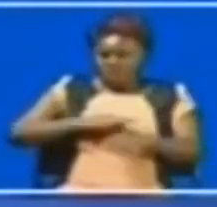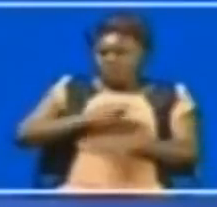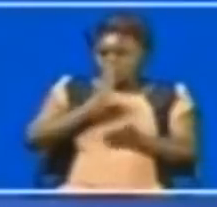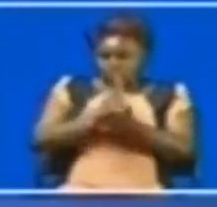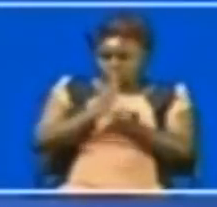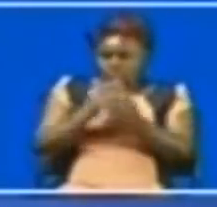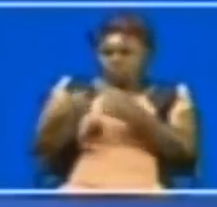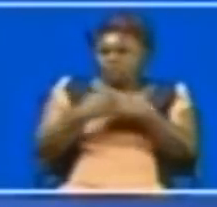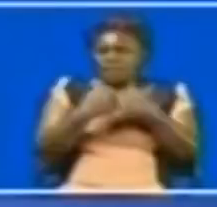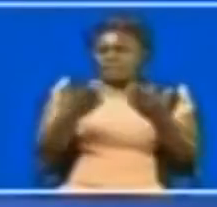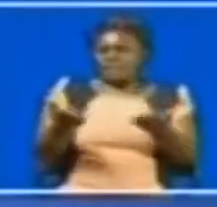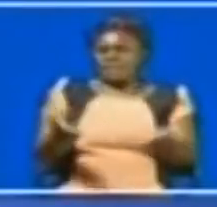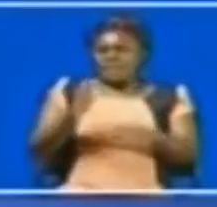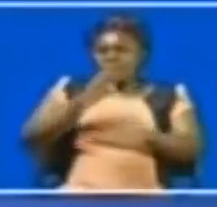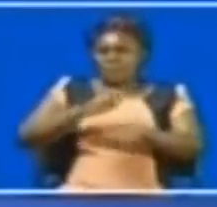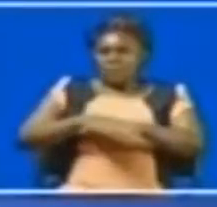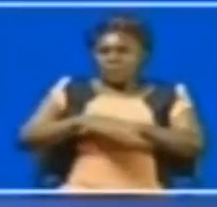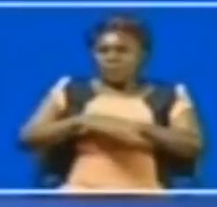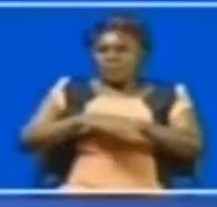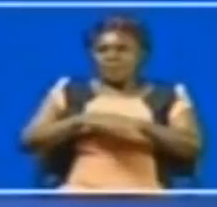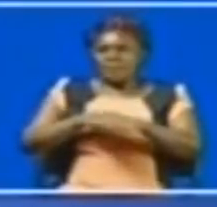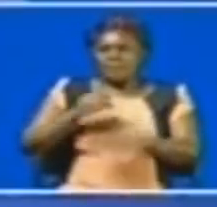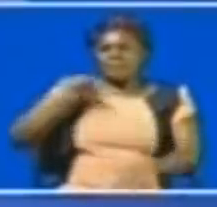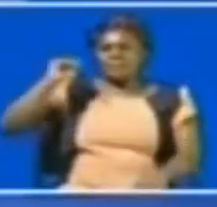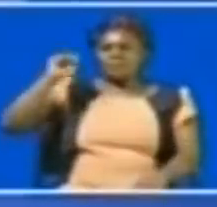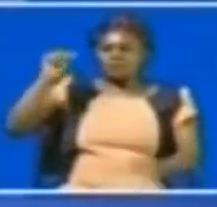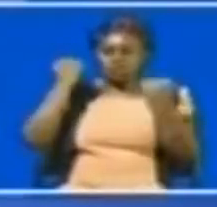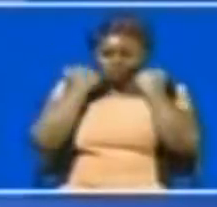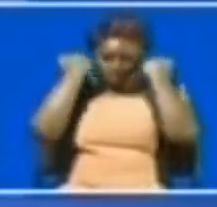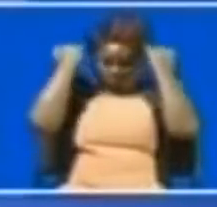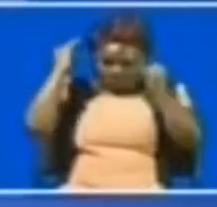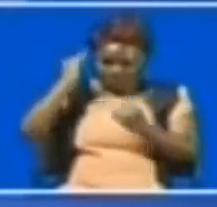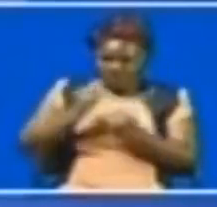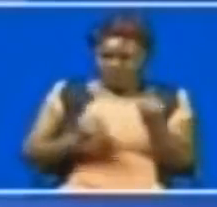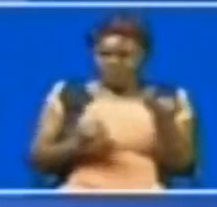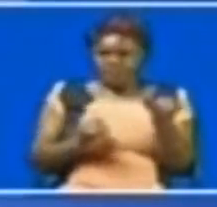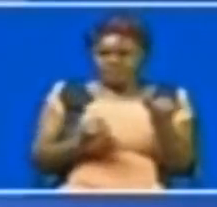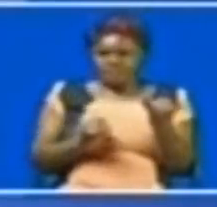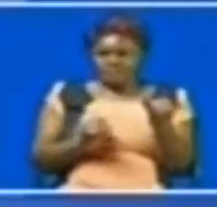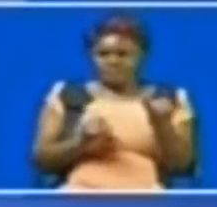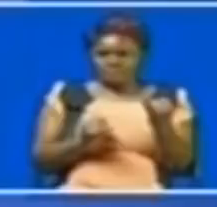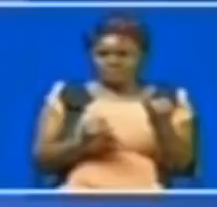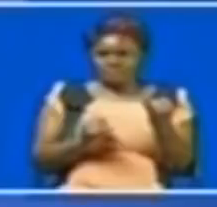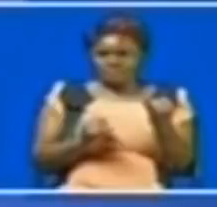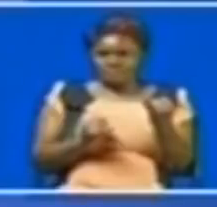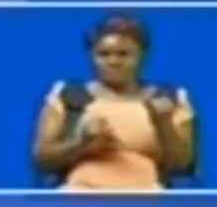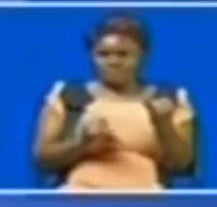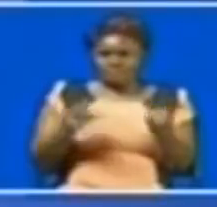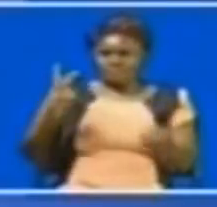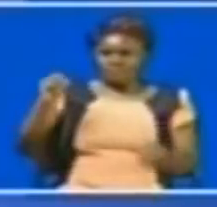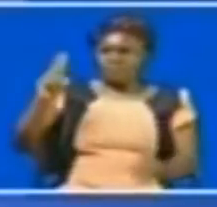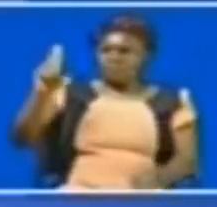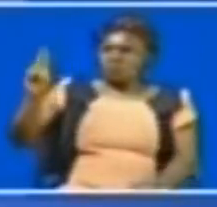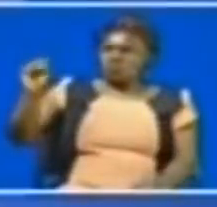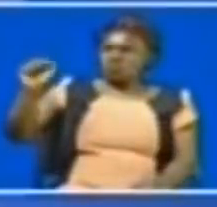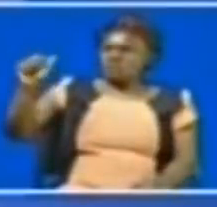all the challenges surrounding political pressure. Finally, Msando, the late